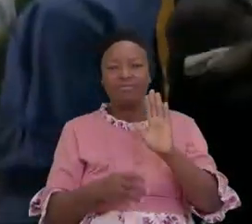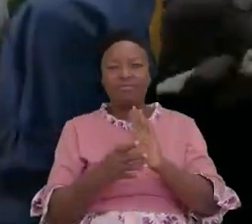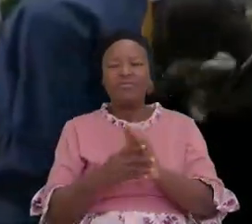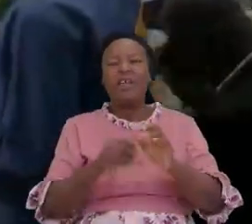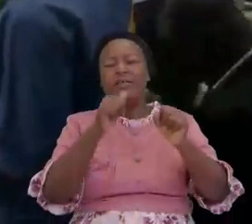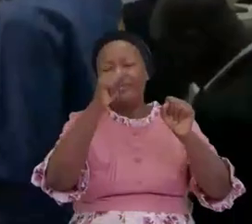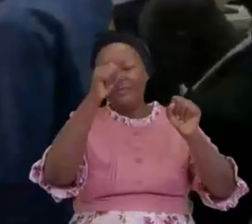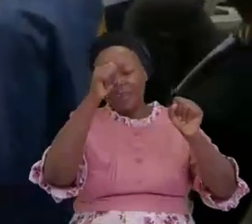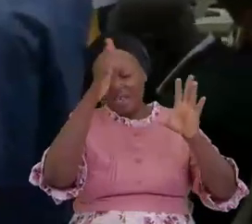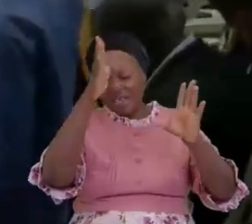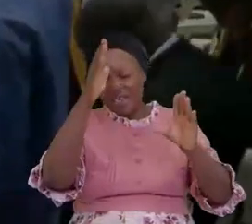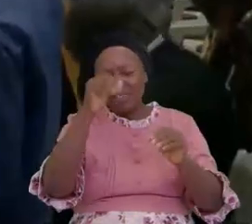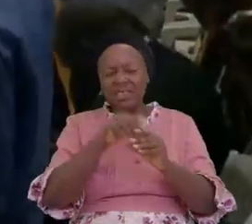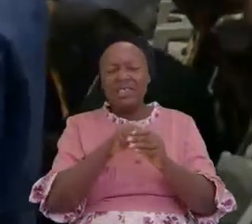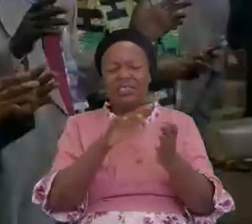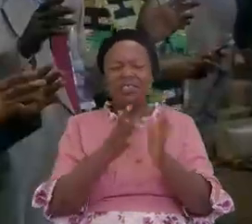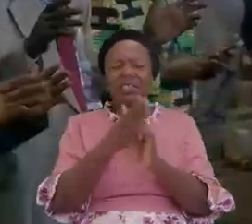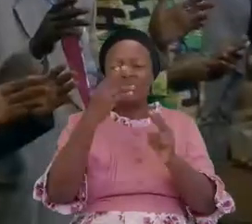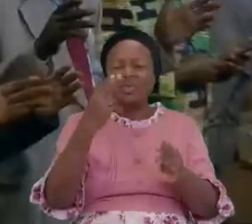Father, in Jesus'